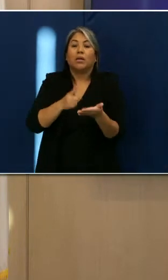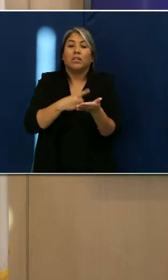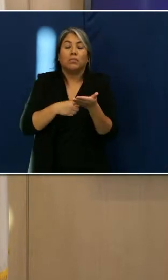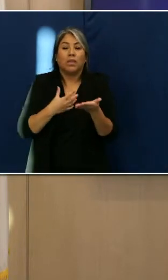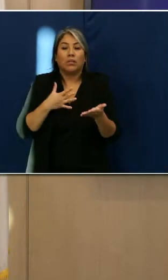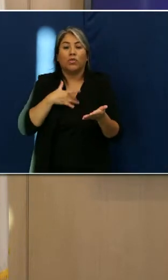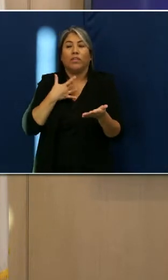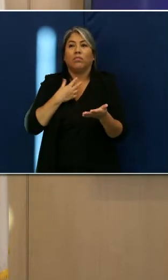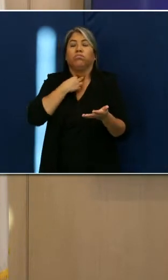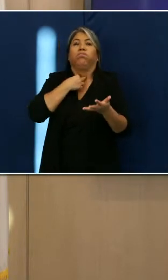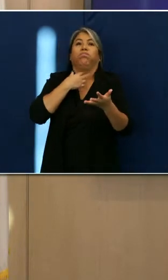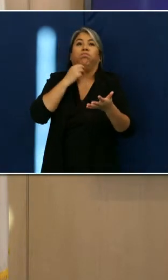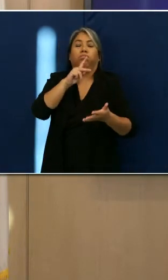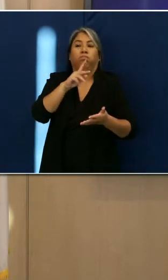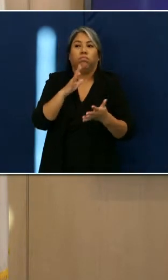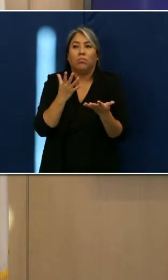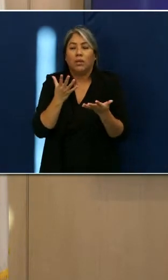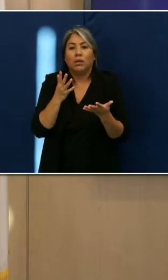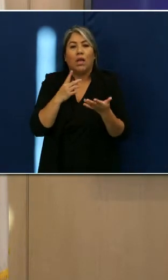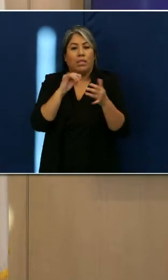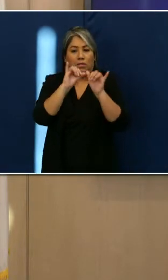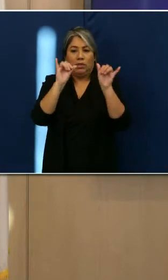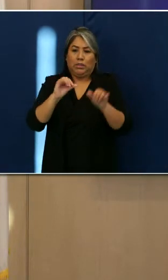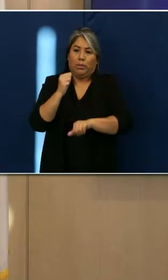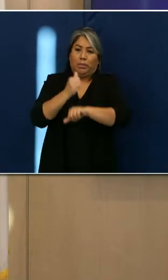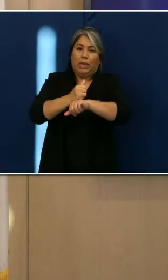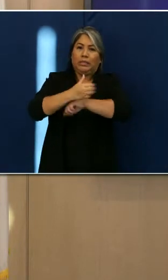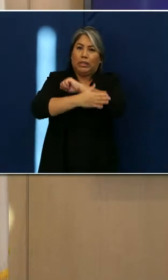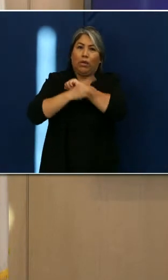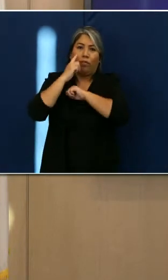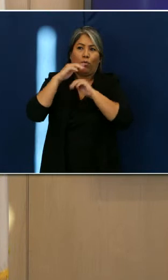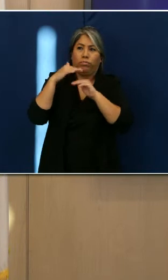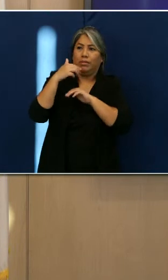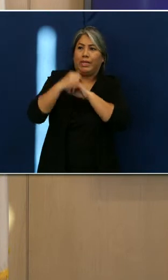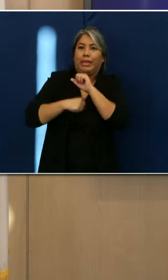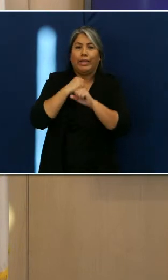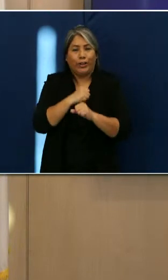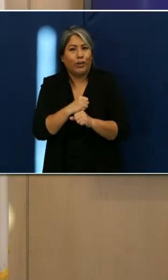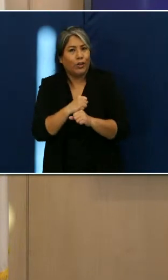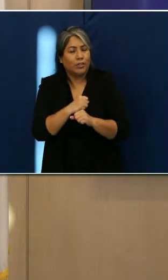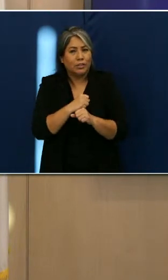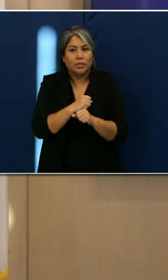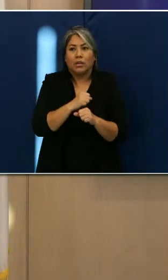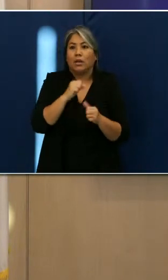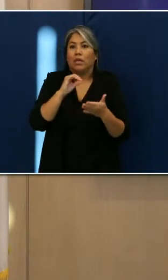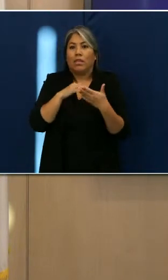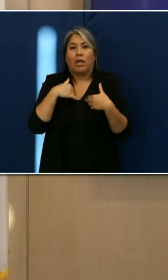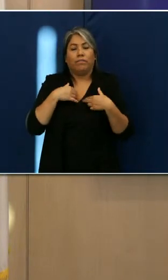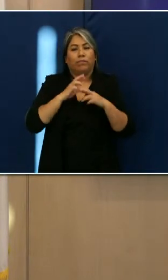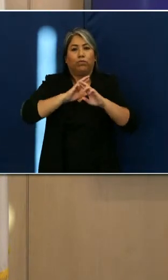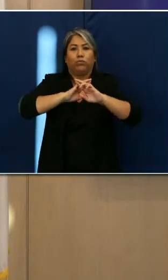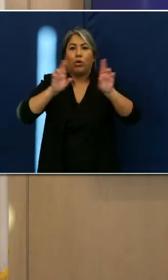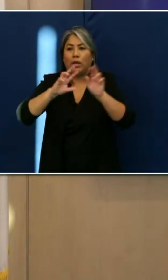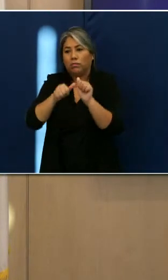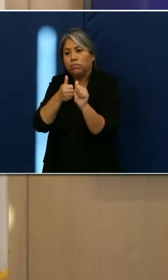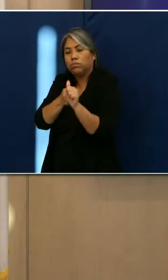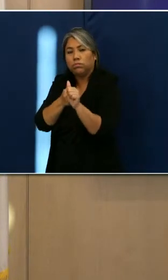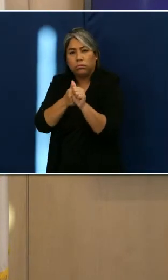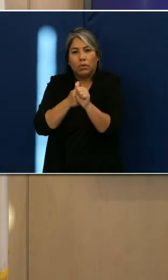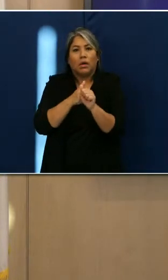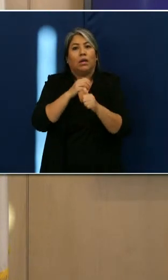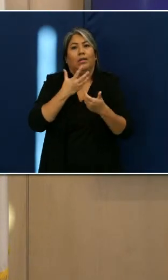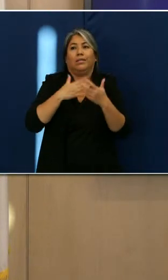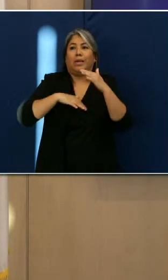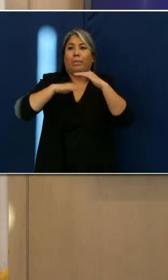And there's been a system in place in the county for over a decade, the All-Hazard Health Services Capacity Task